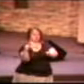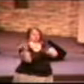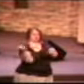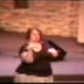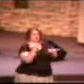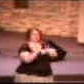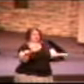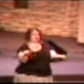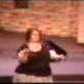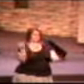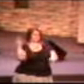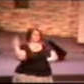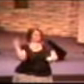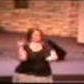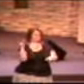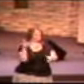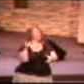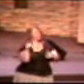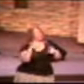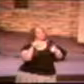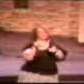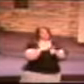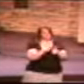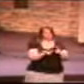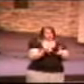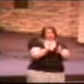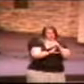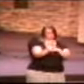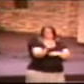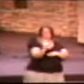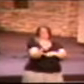Then again in chapter 10, have you ever noticed this?